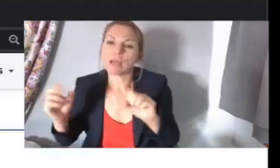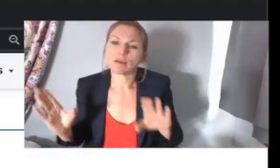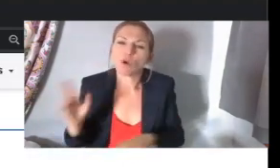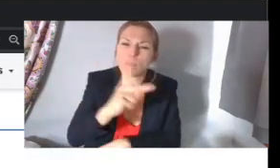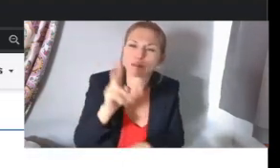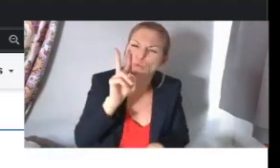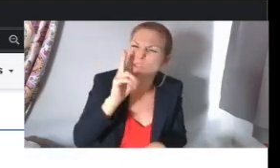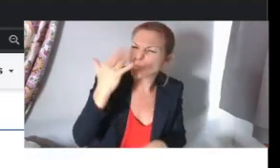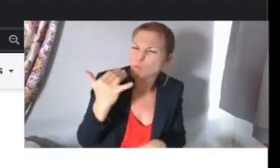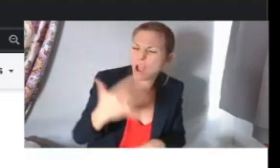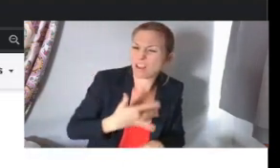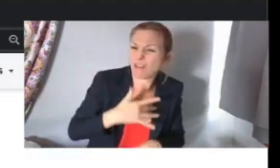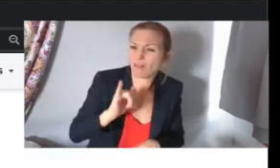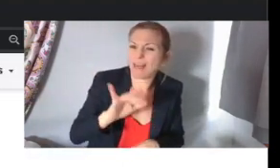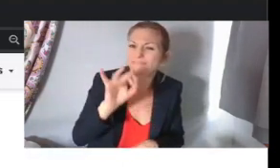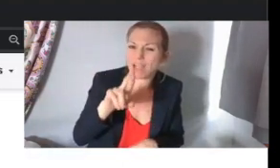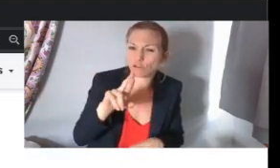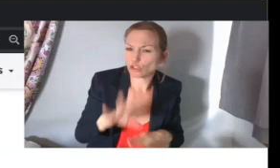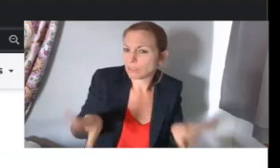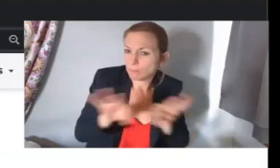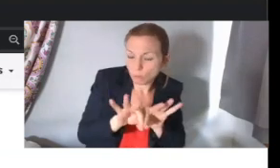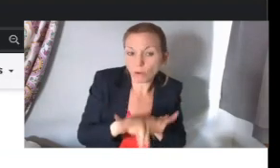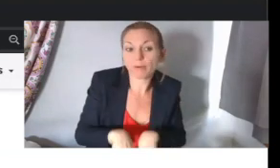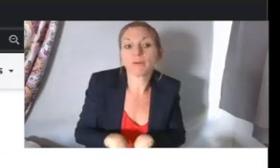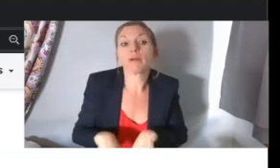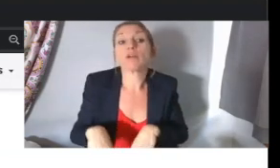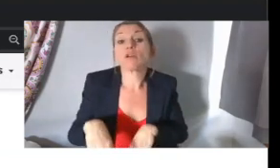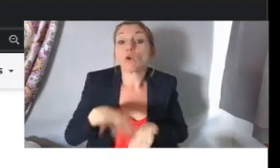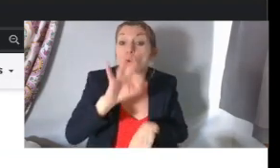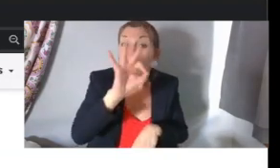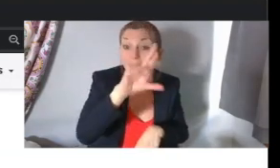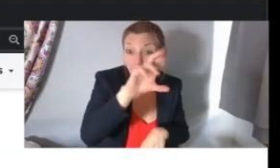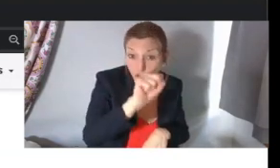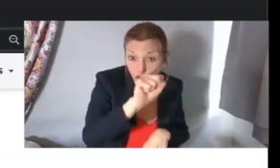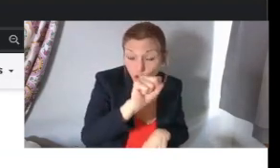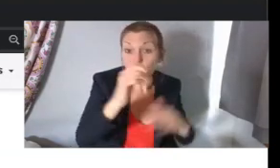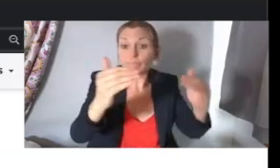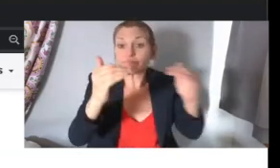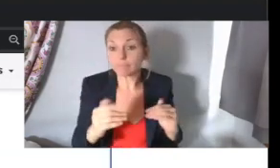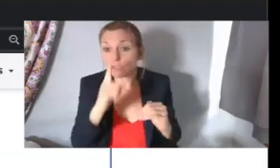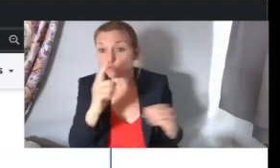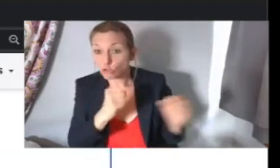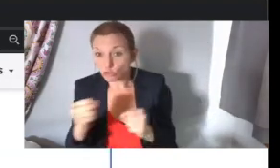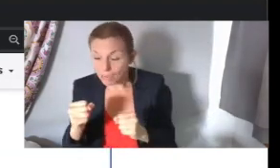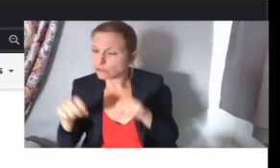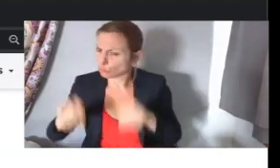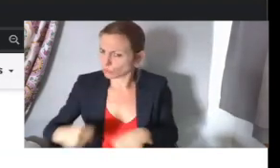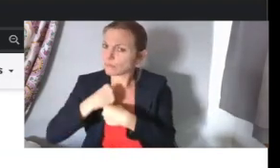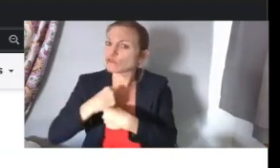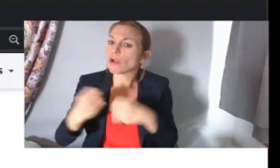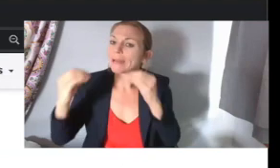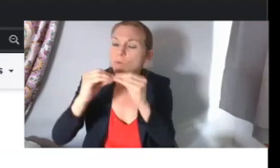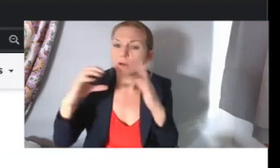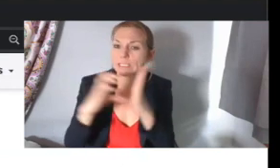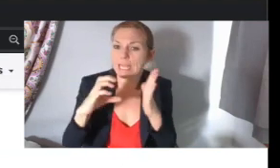create further sections like more interactive strategies. So this